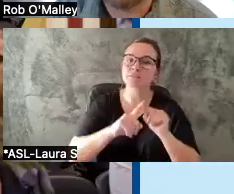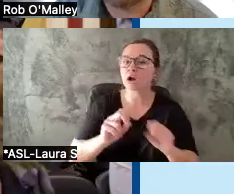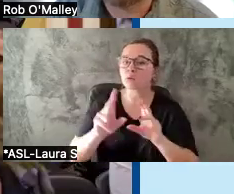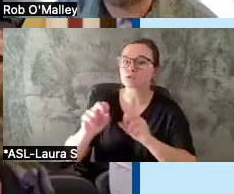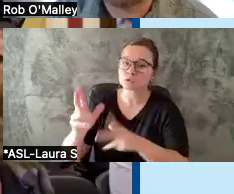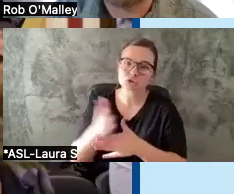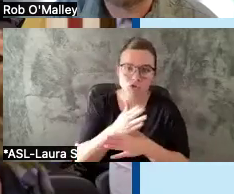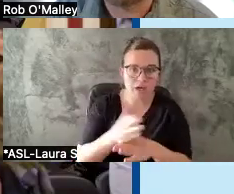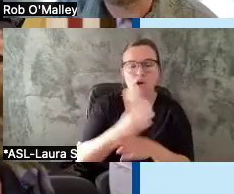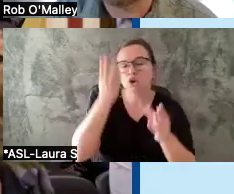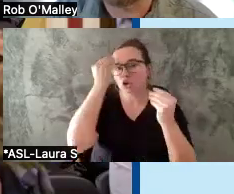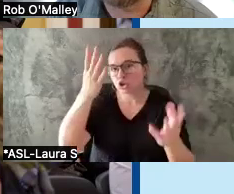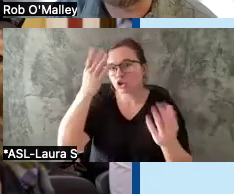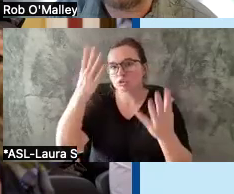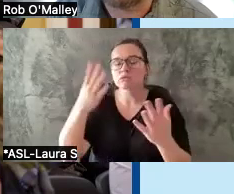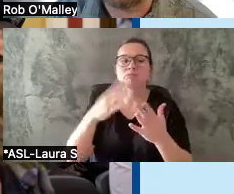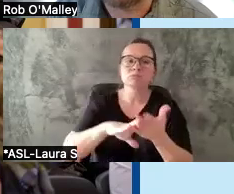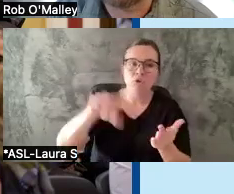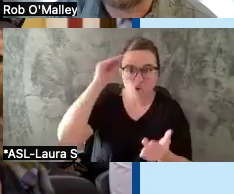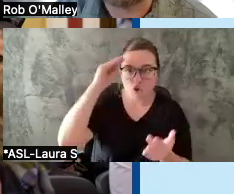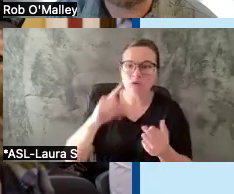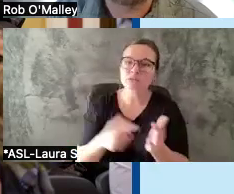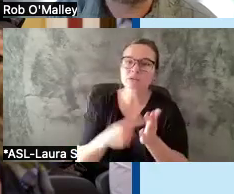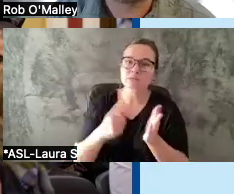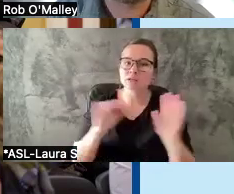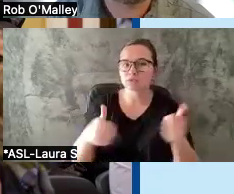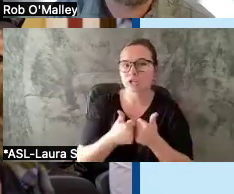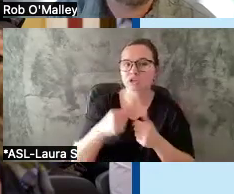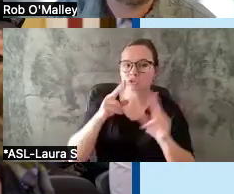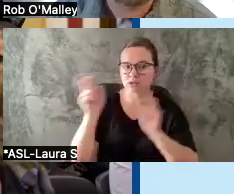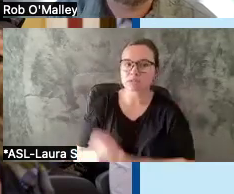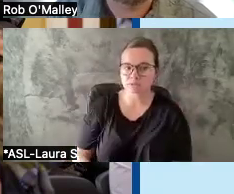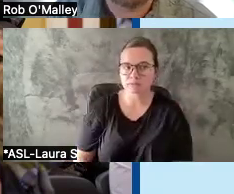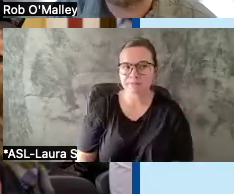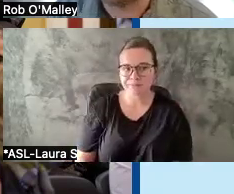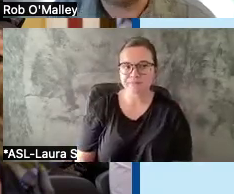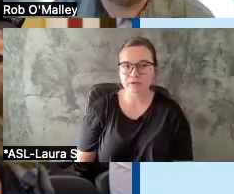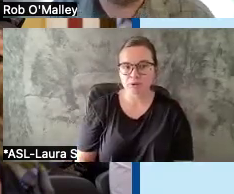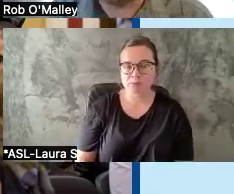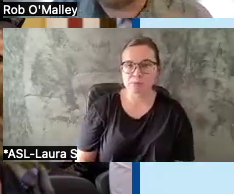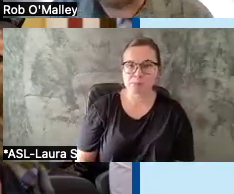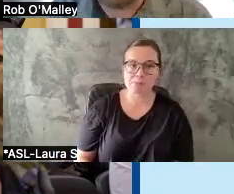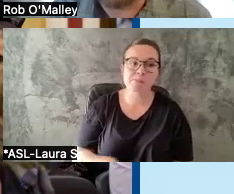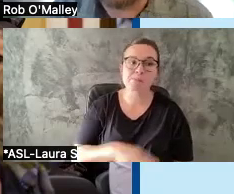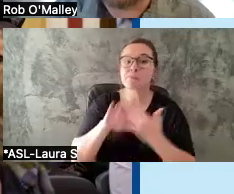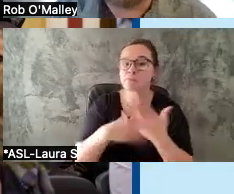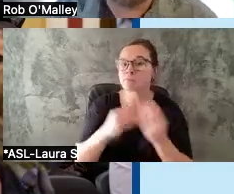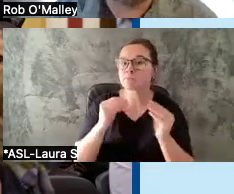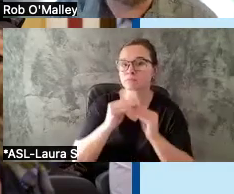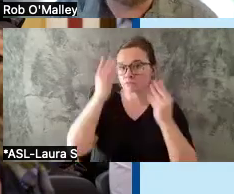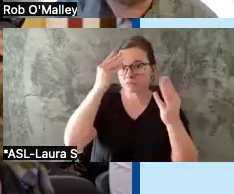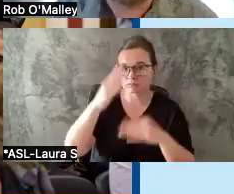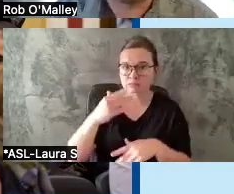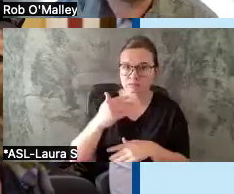and learning about sometimes difficult and challenging topics. And more information about all of